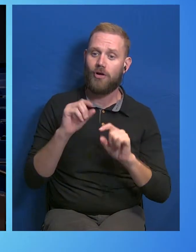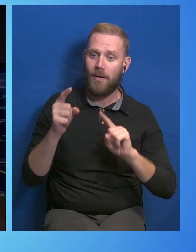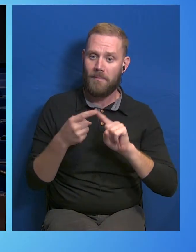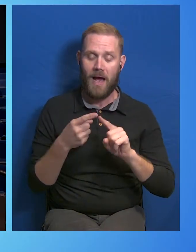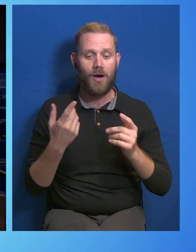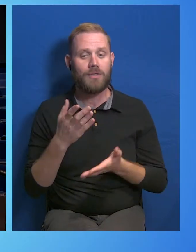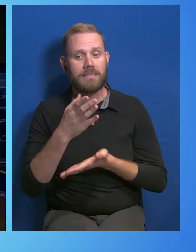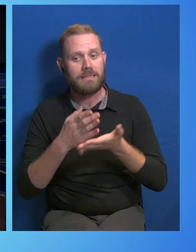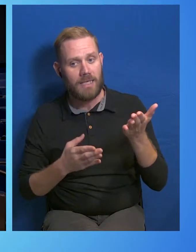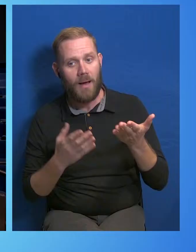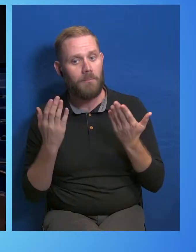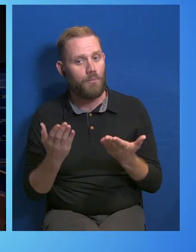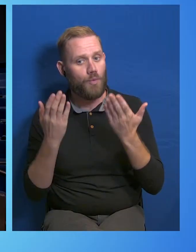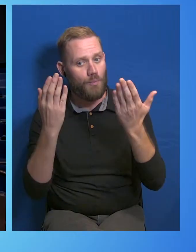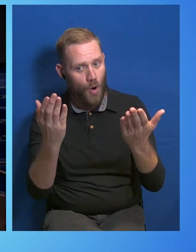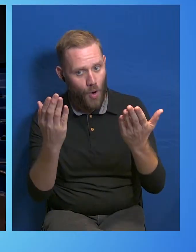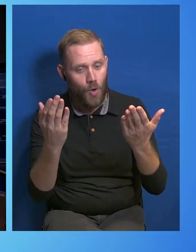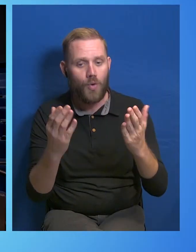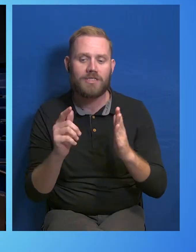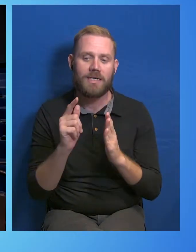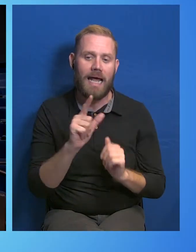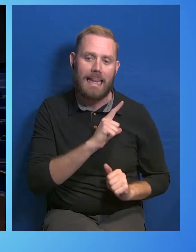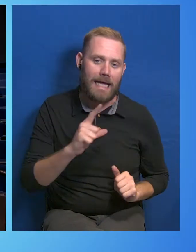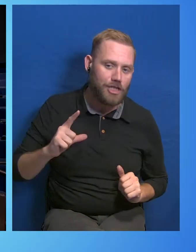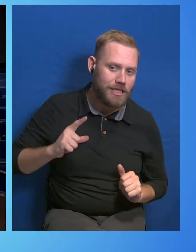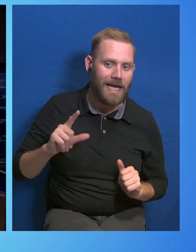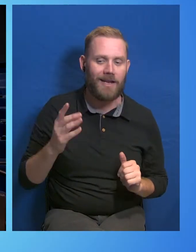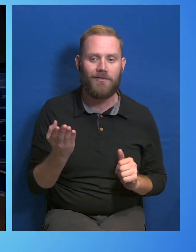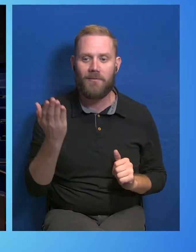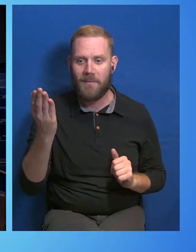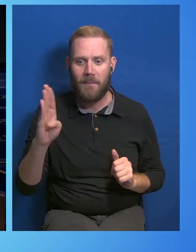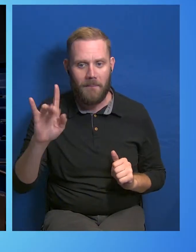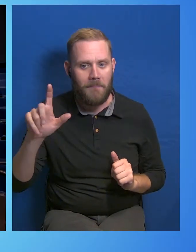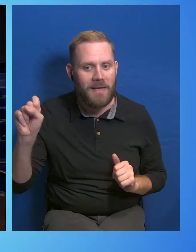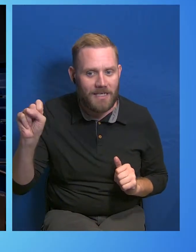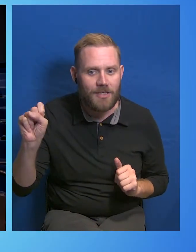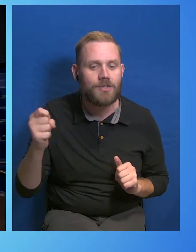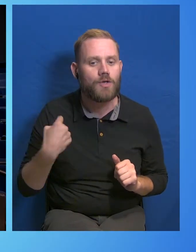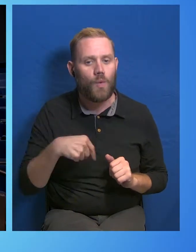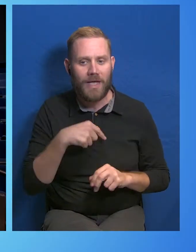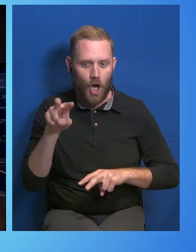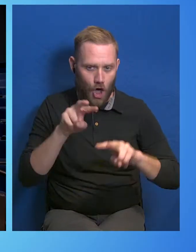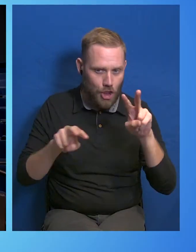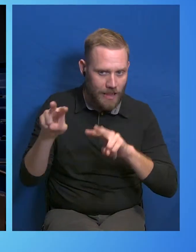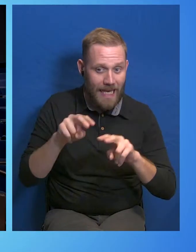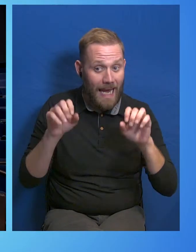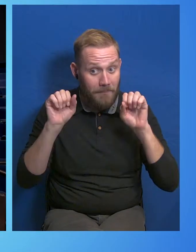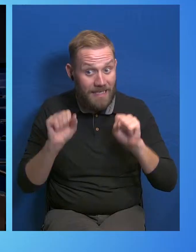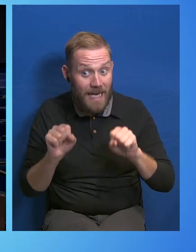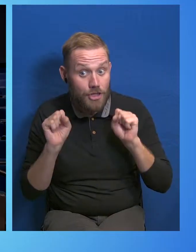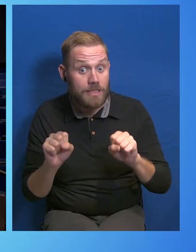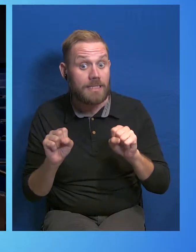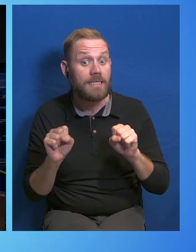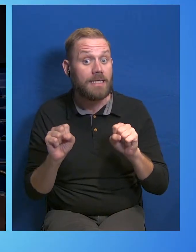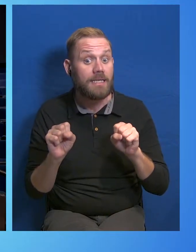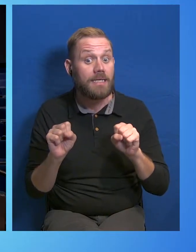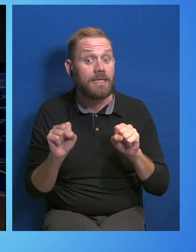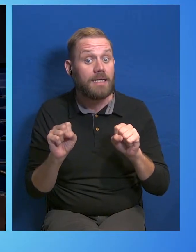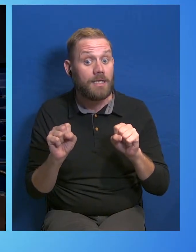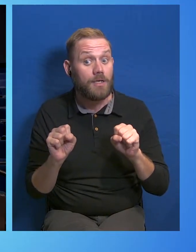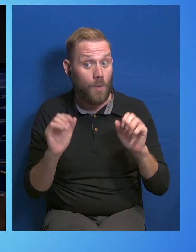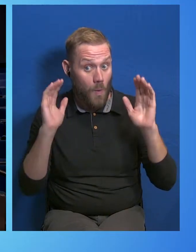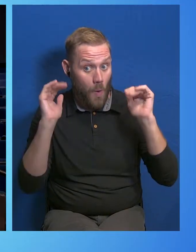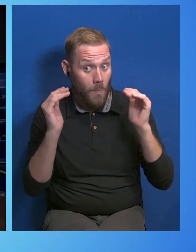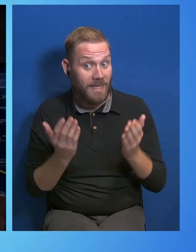some proposed legislative bills that we are looking to potentially take to